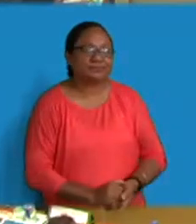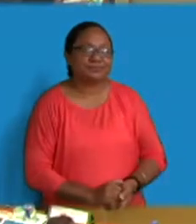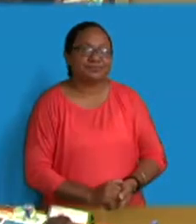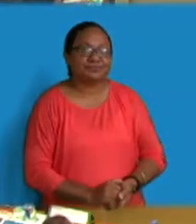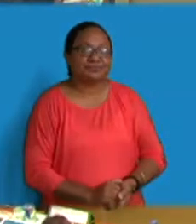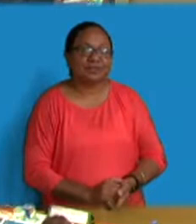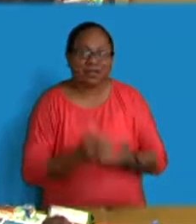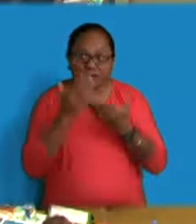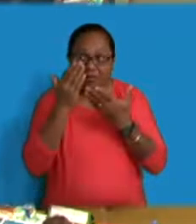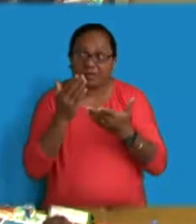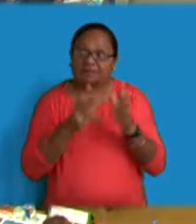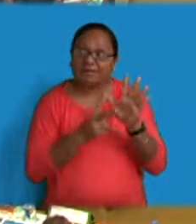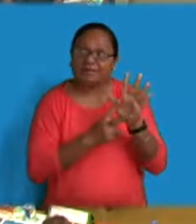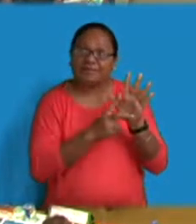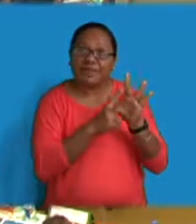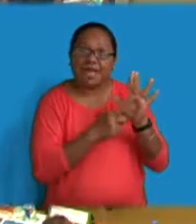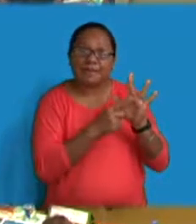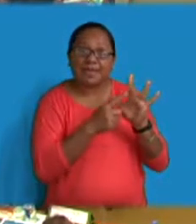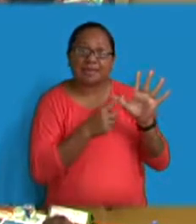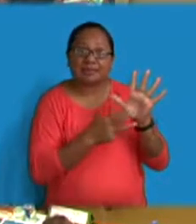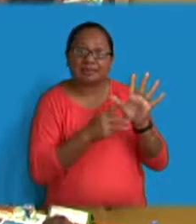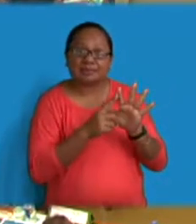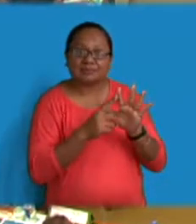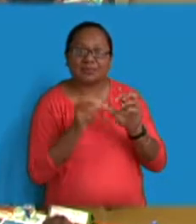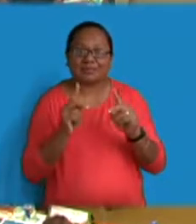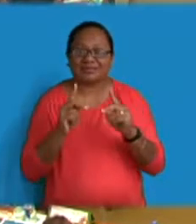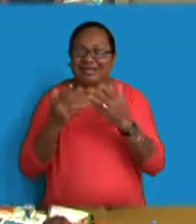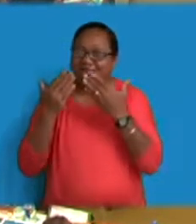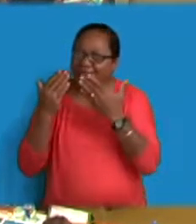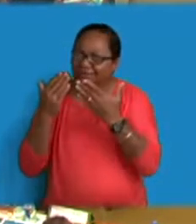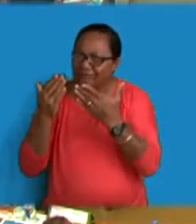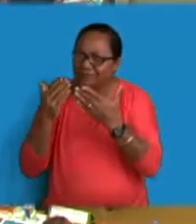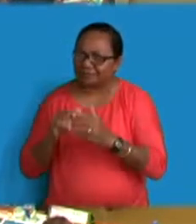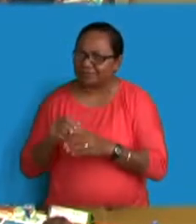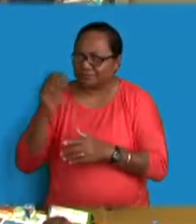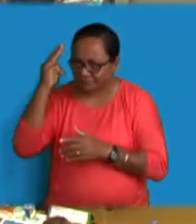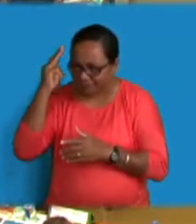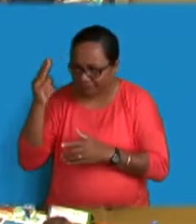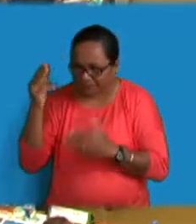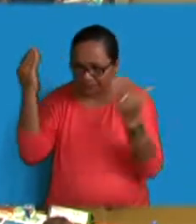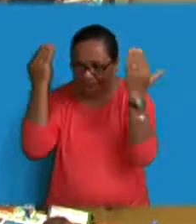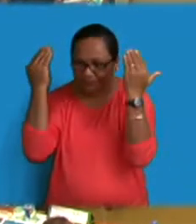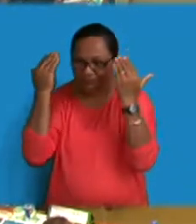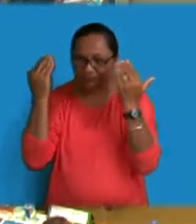Honourable Abilamina Wakar. Yes, thank you, Madam Speaker. If I could just